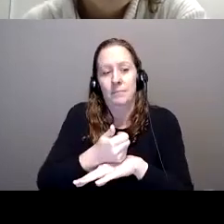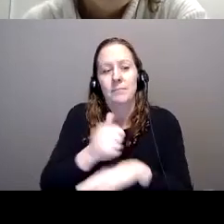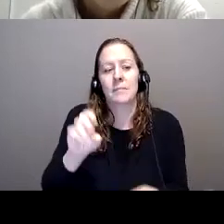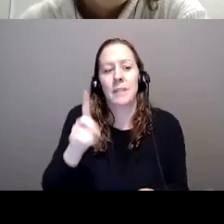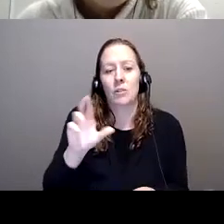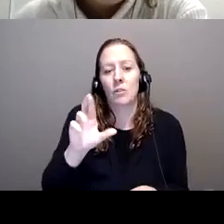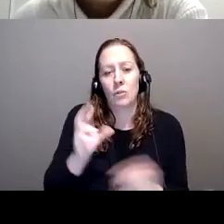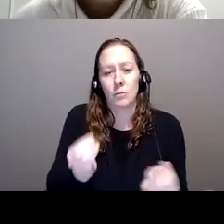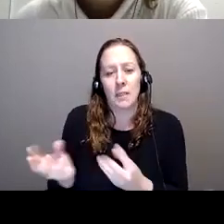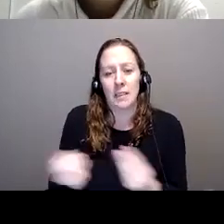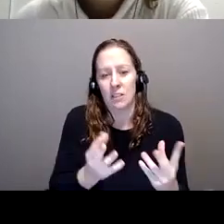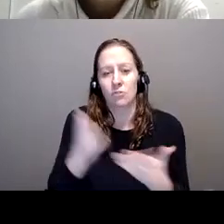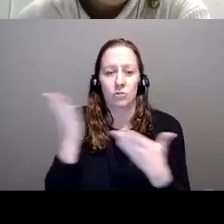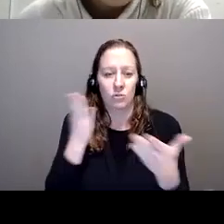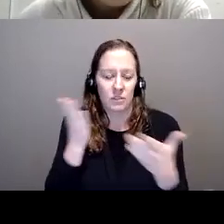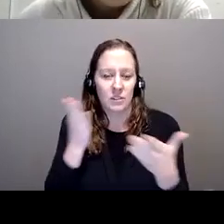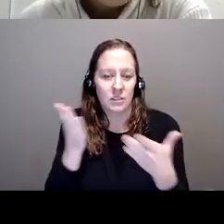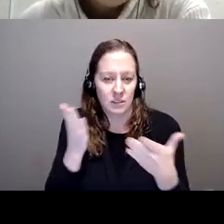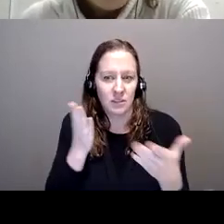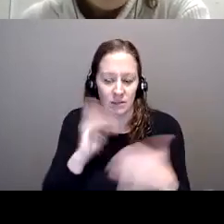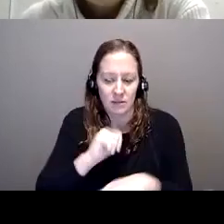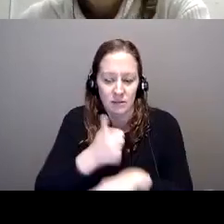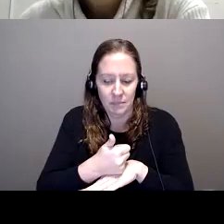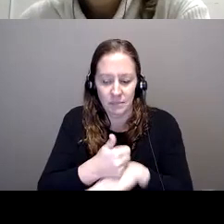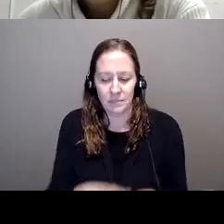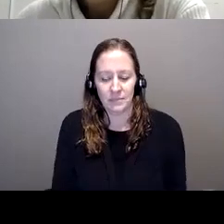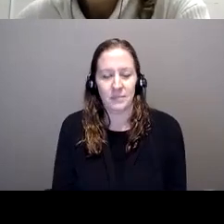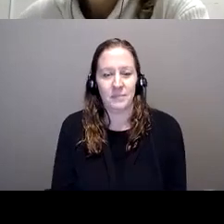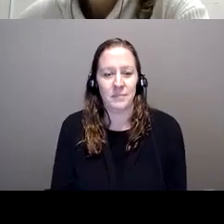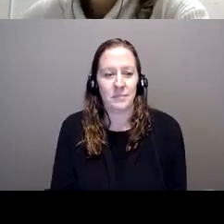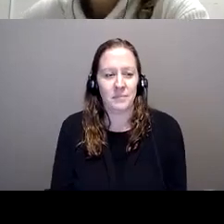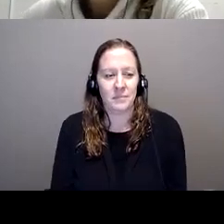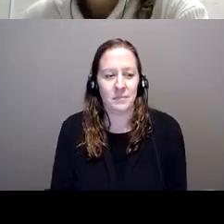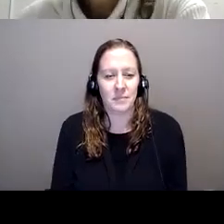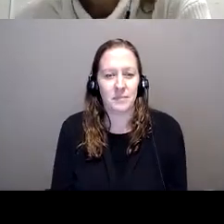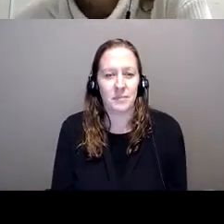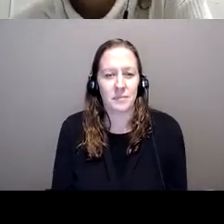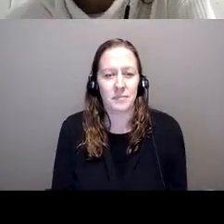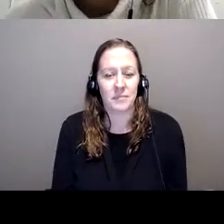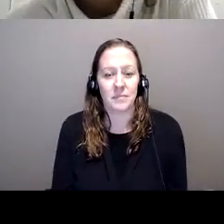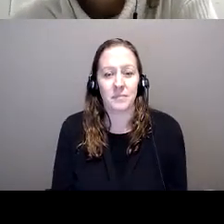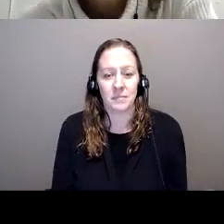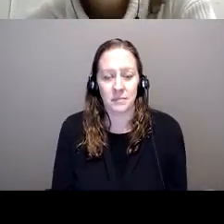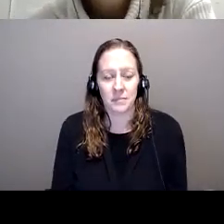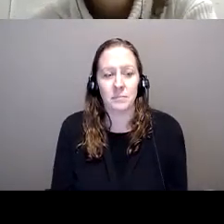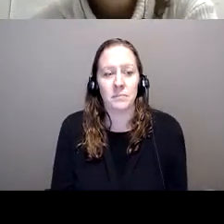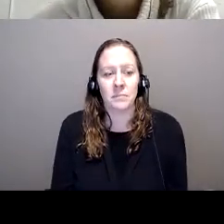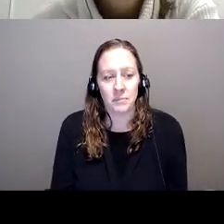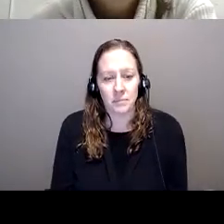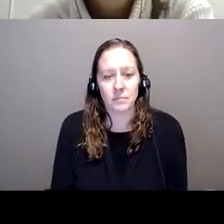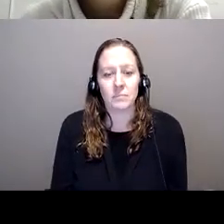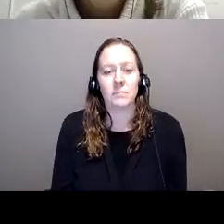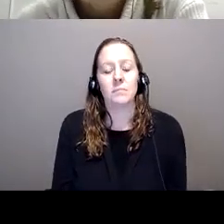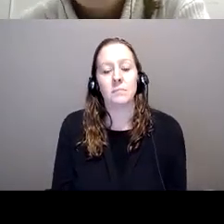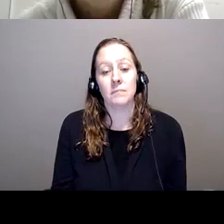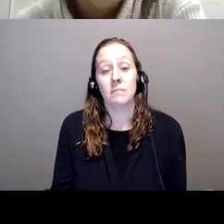services. And so what we definitely found out, and what you'll see from what Wendy